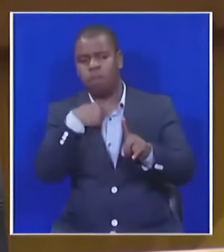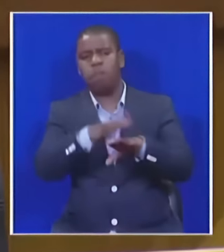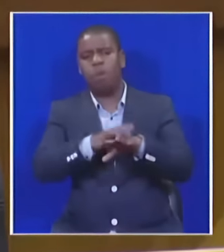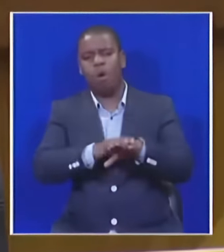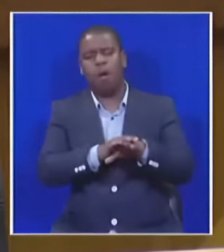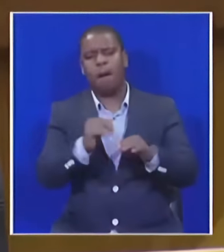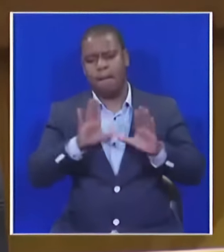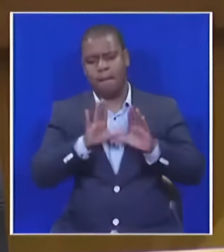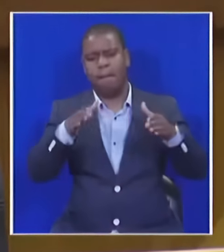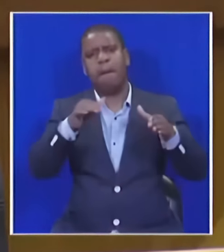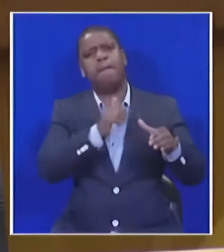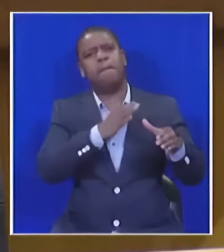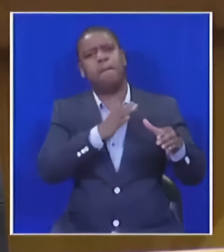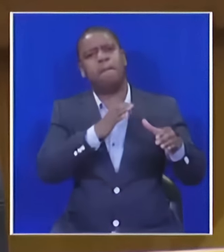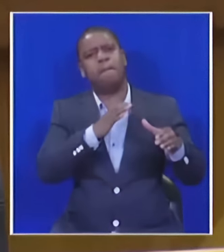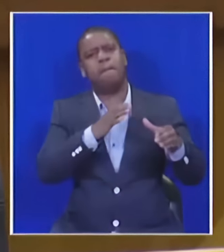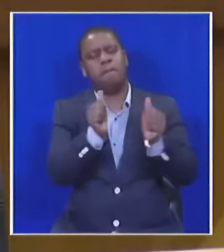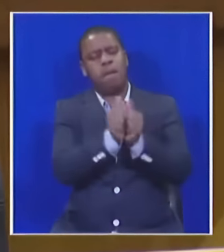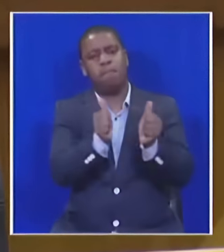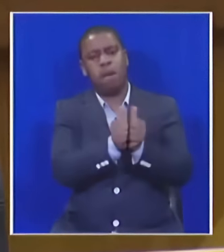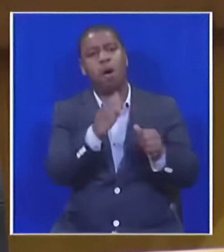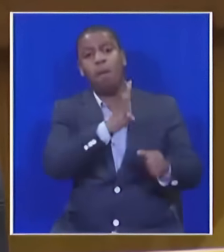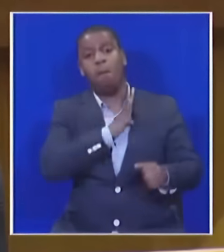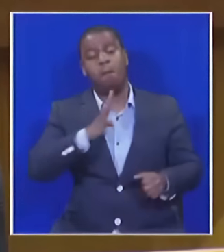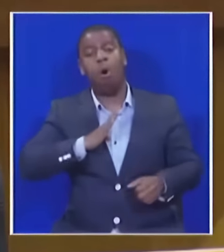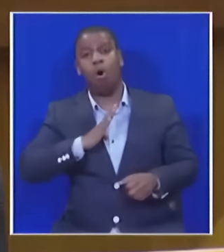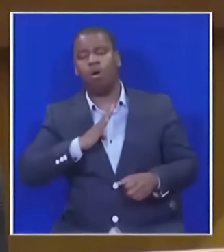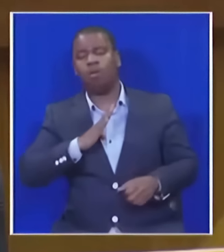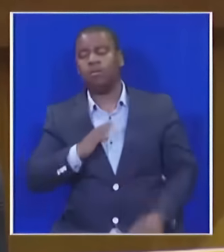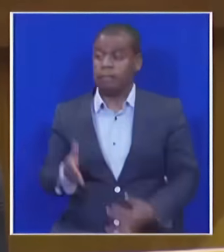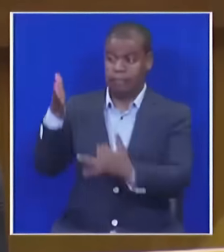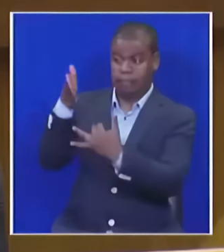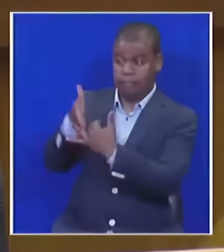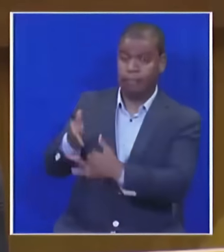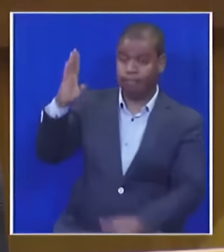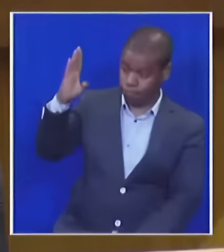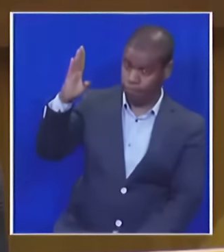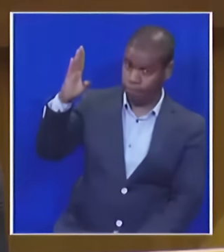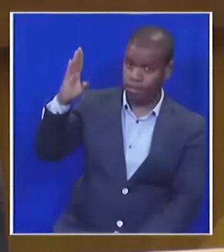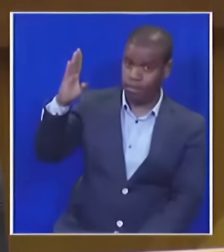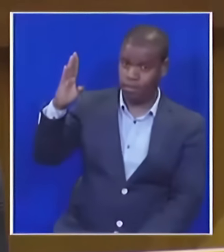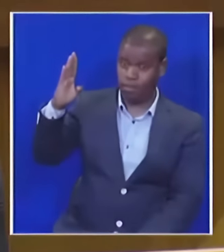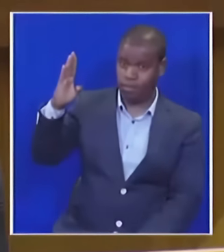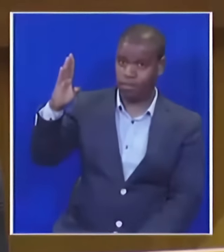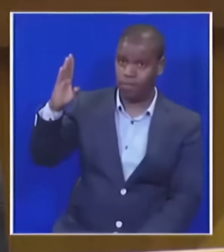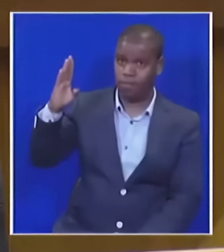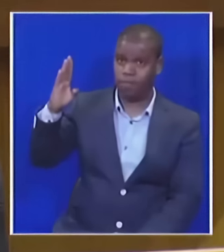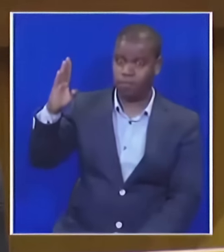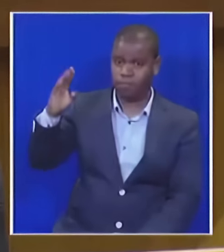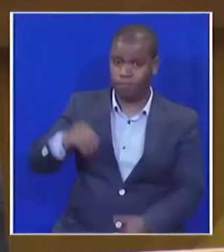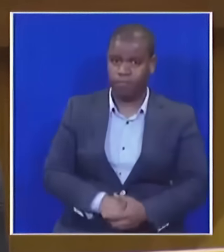board. There was a Mr. Chair. point where the board Chairperson, agreed point to of go order. into partnership with